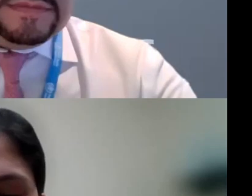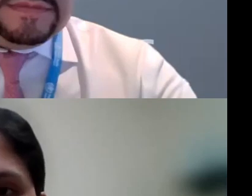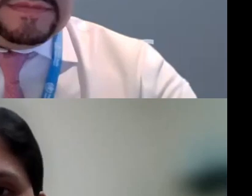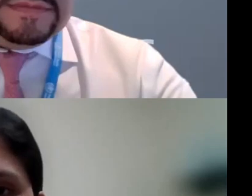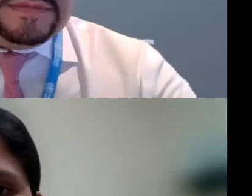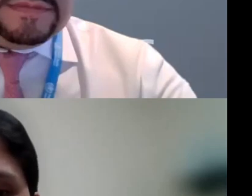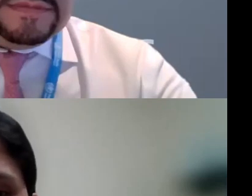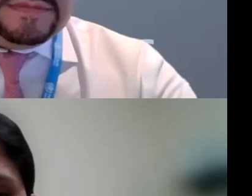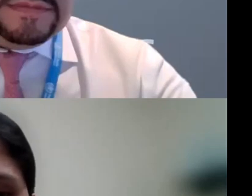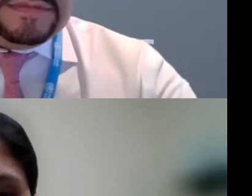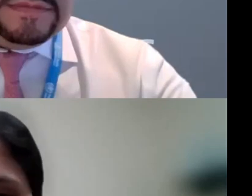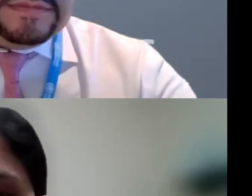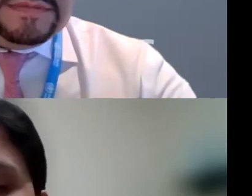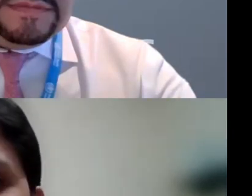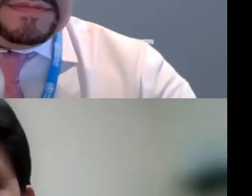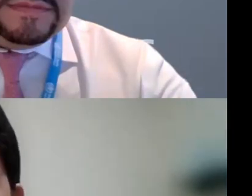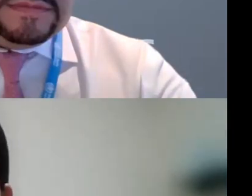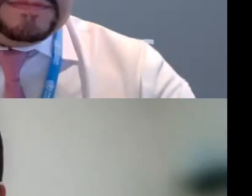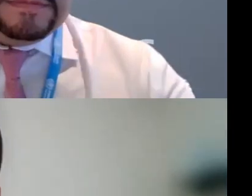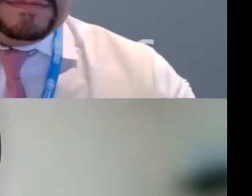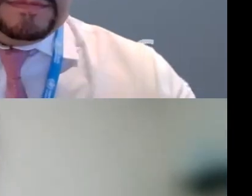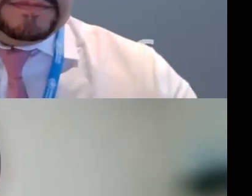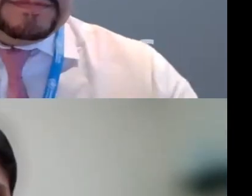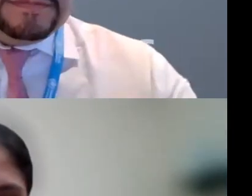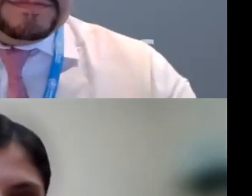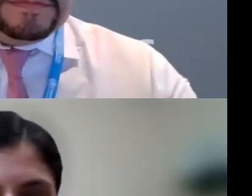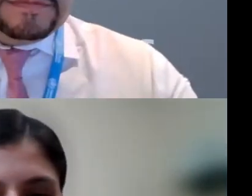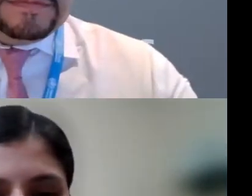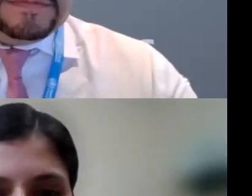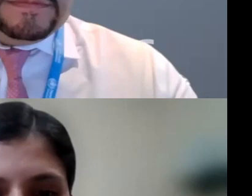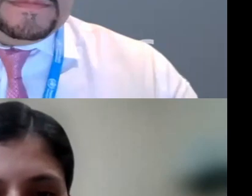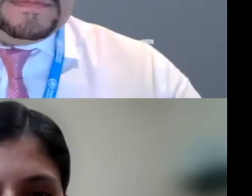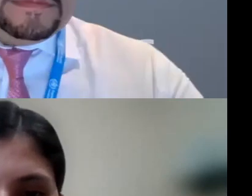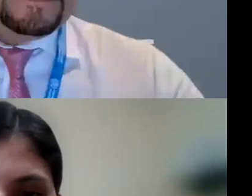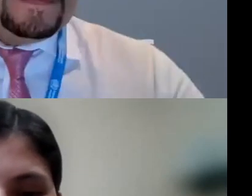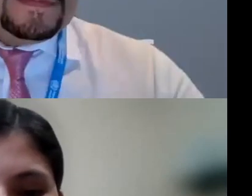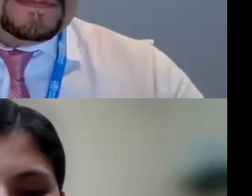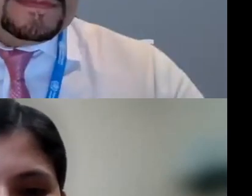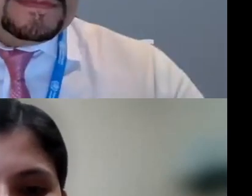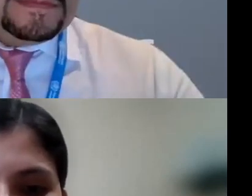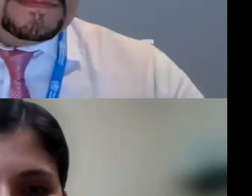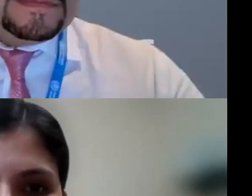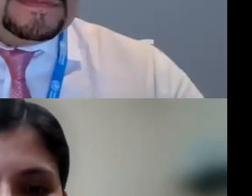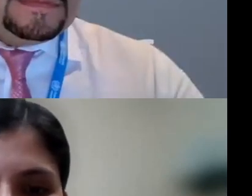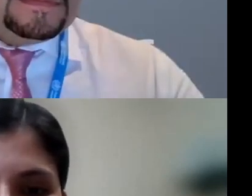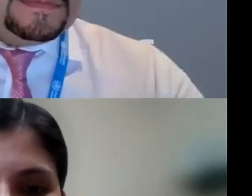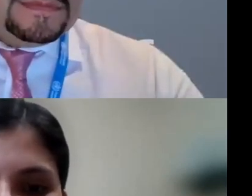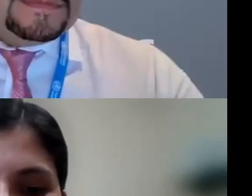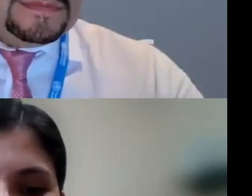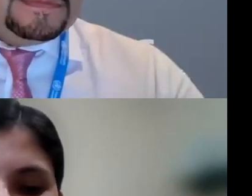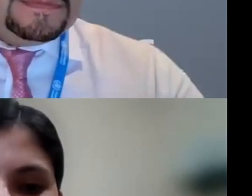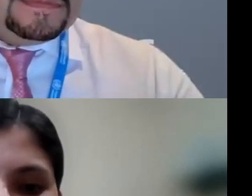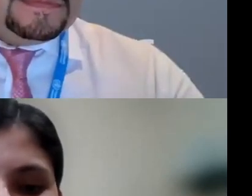The most affected situation for us is for not to have the information, for not to have the access to information